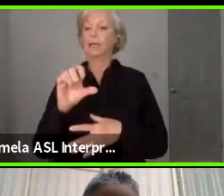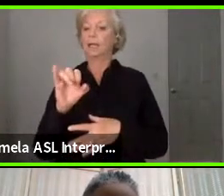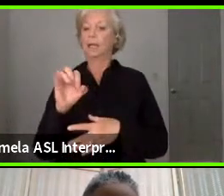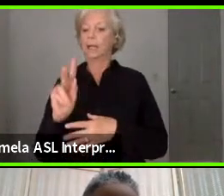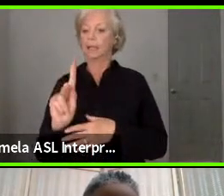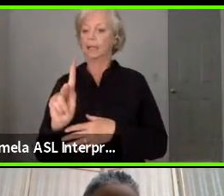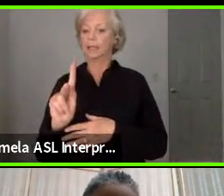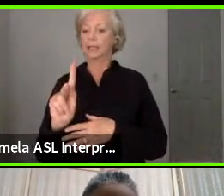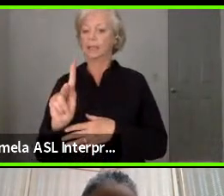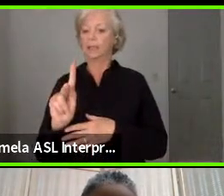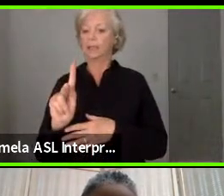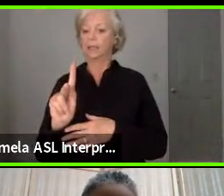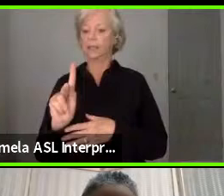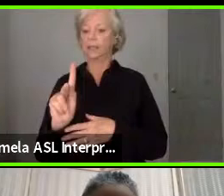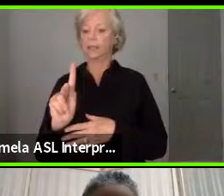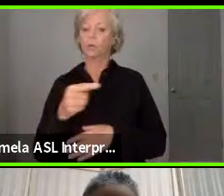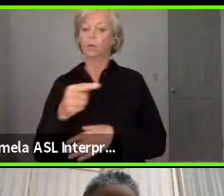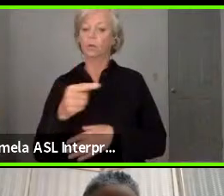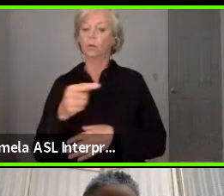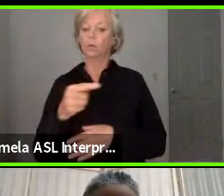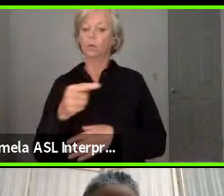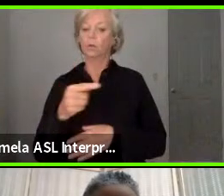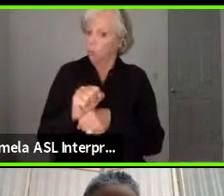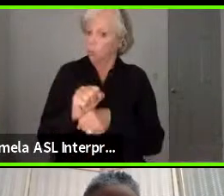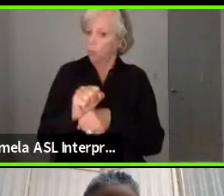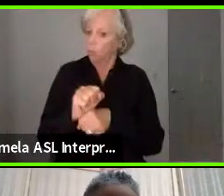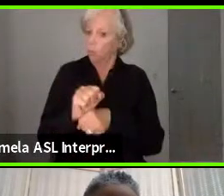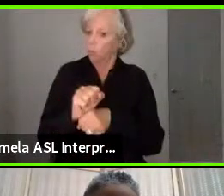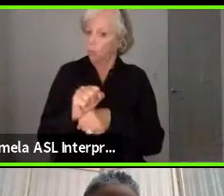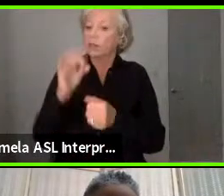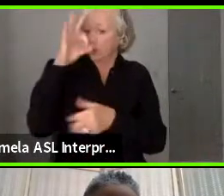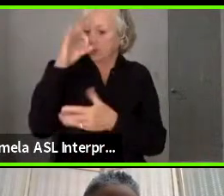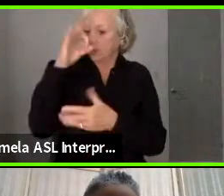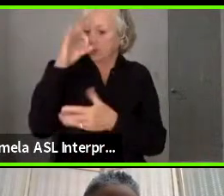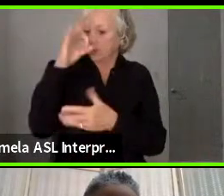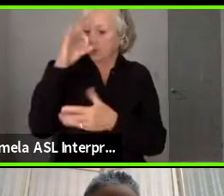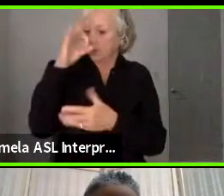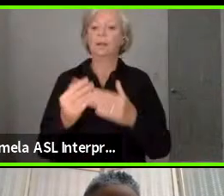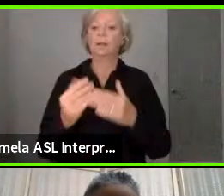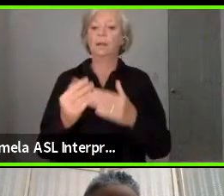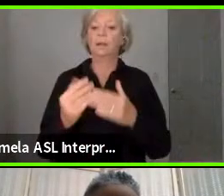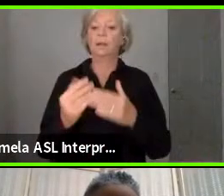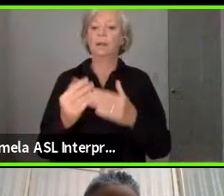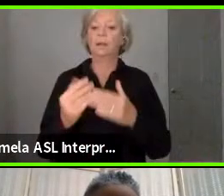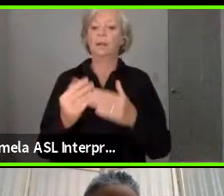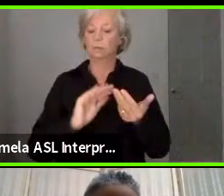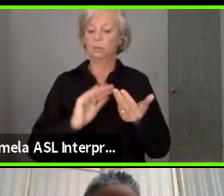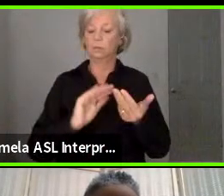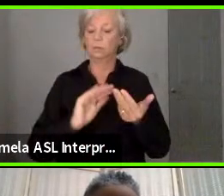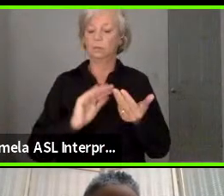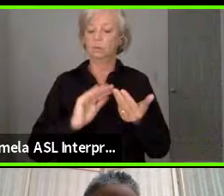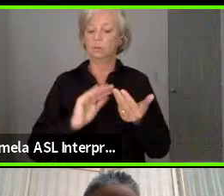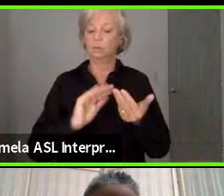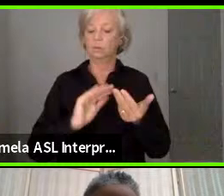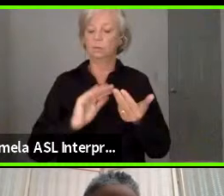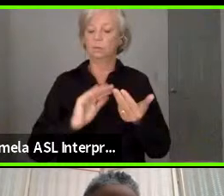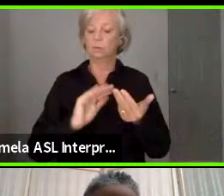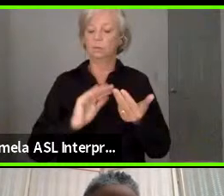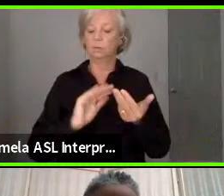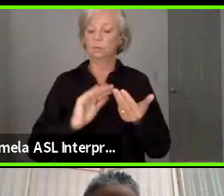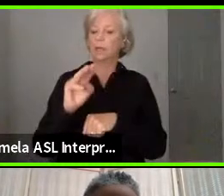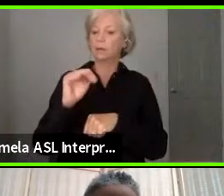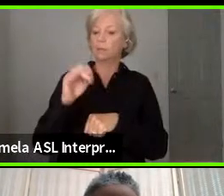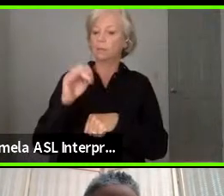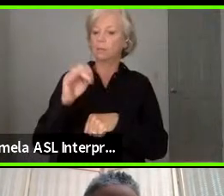do work with our faith-based communities, like the church, the mosques, and other